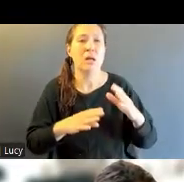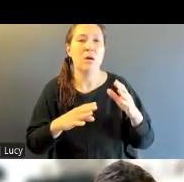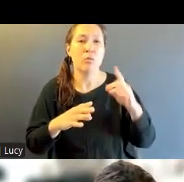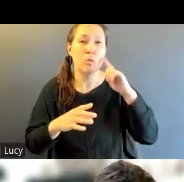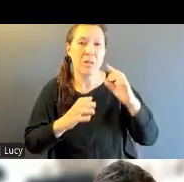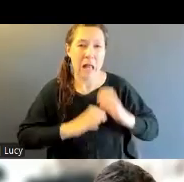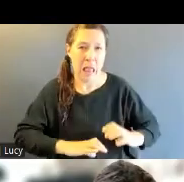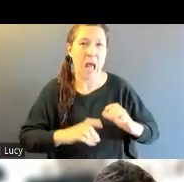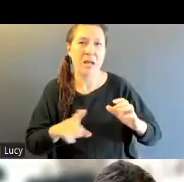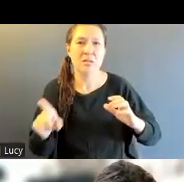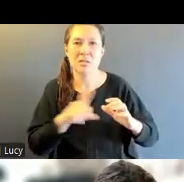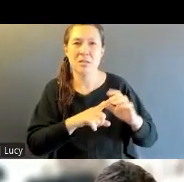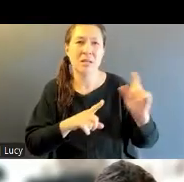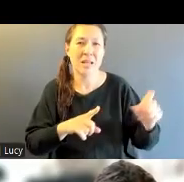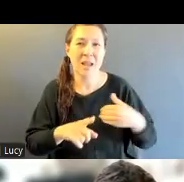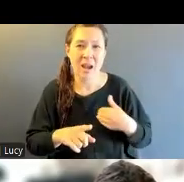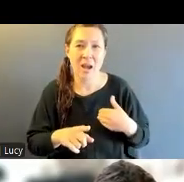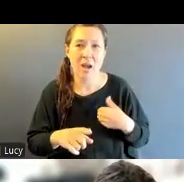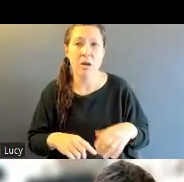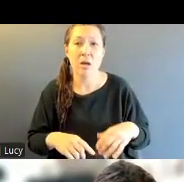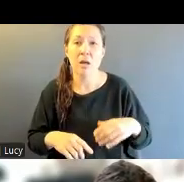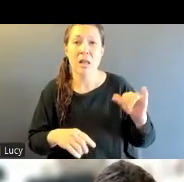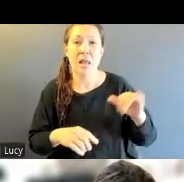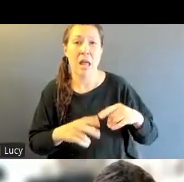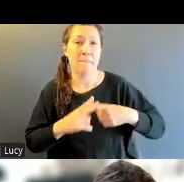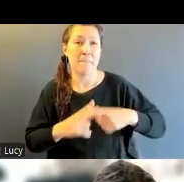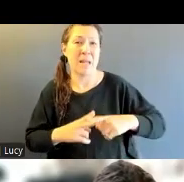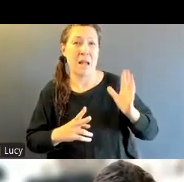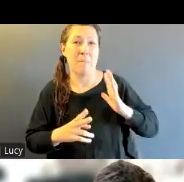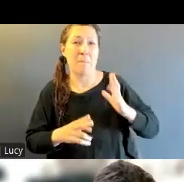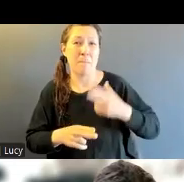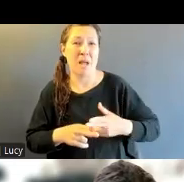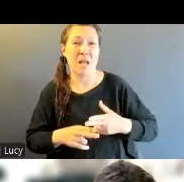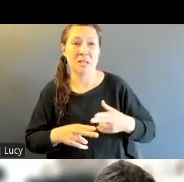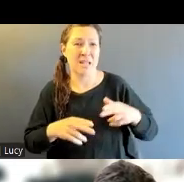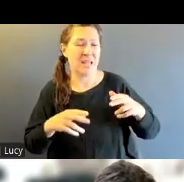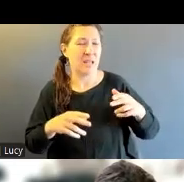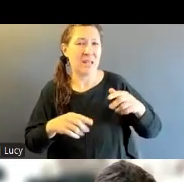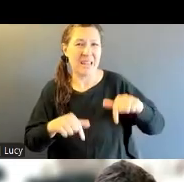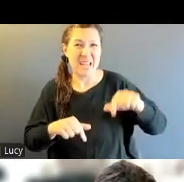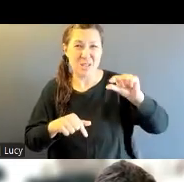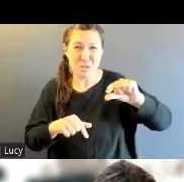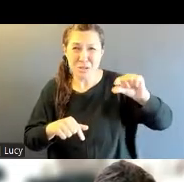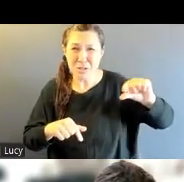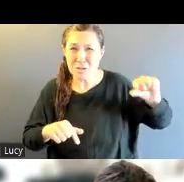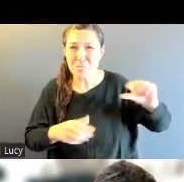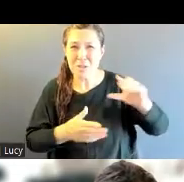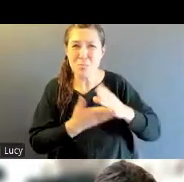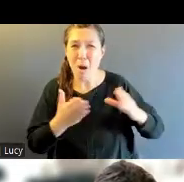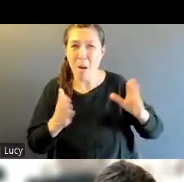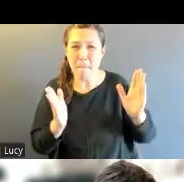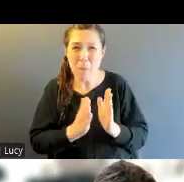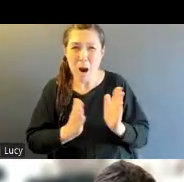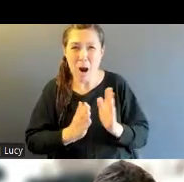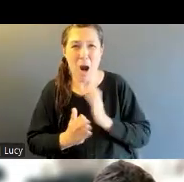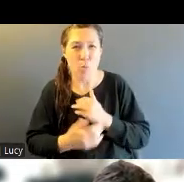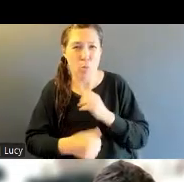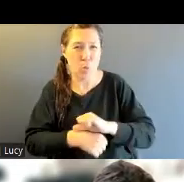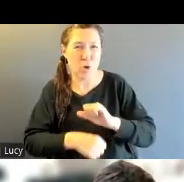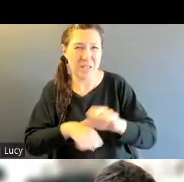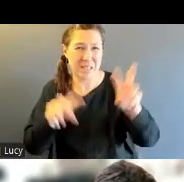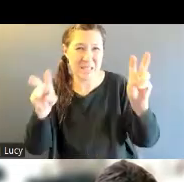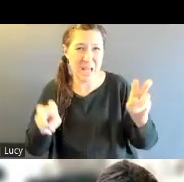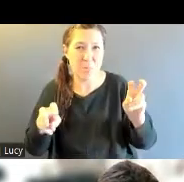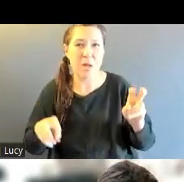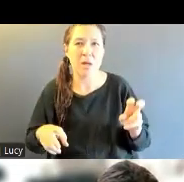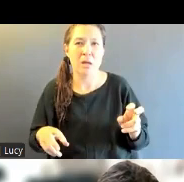at the beginning, what we share today reflects this is just a small portion of our work on this topic. We will be sharing our